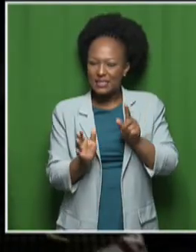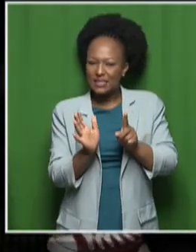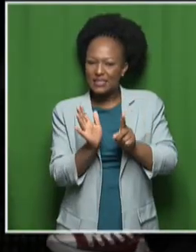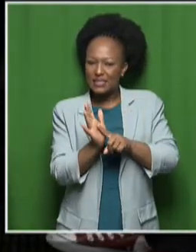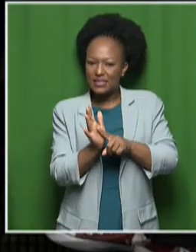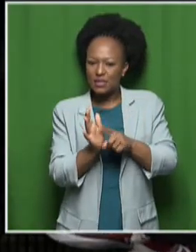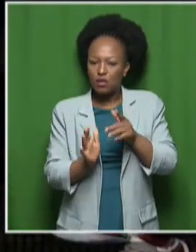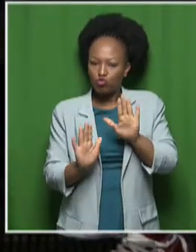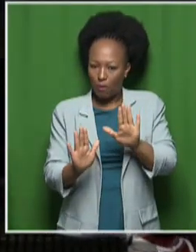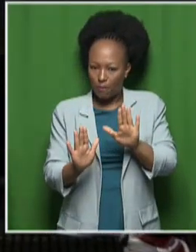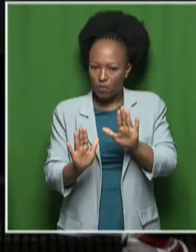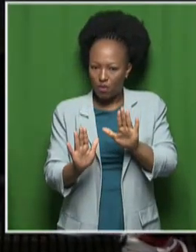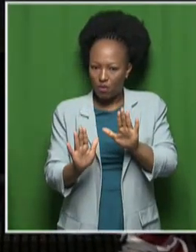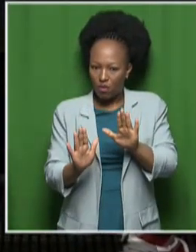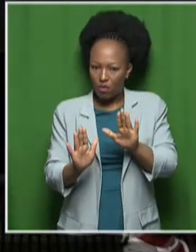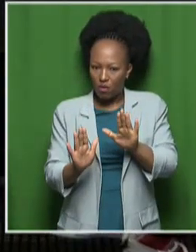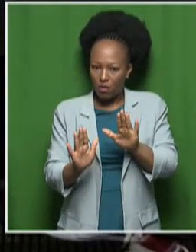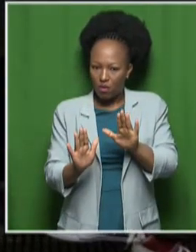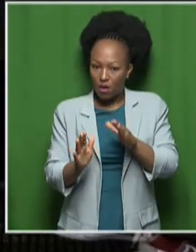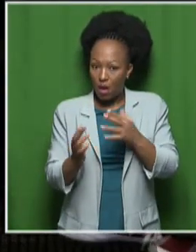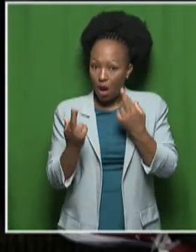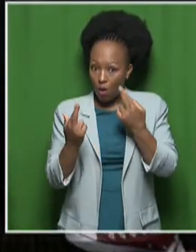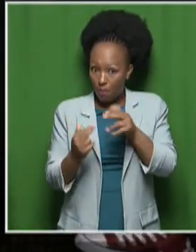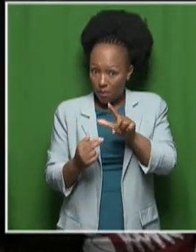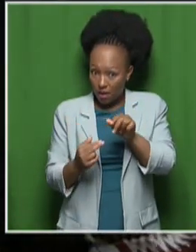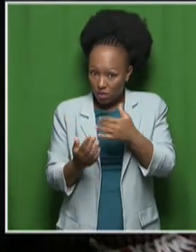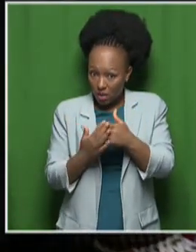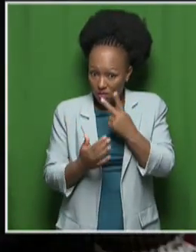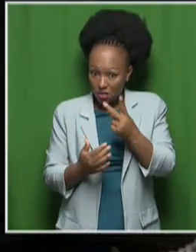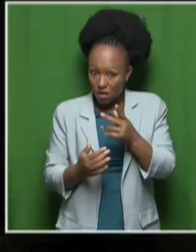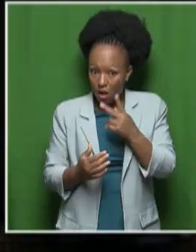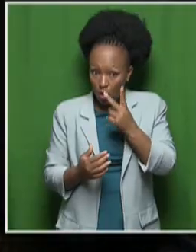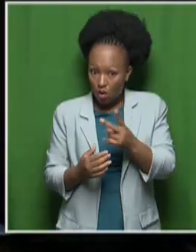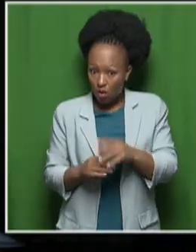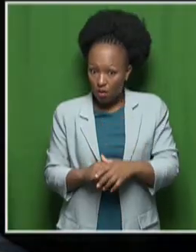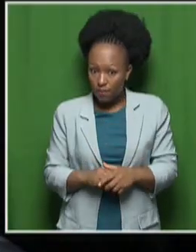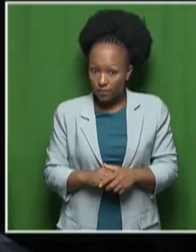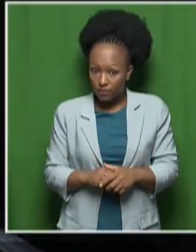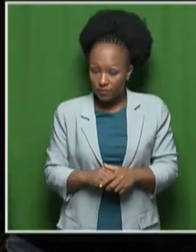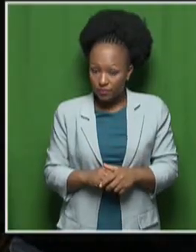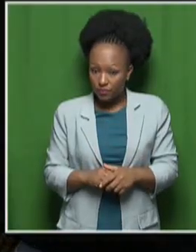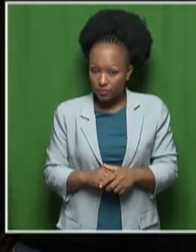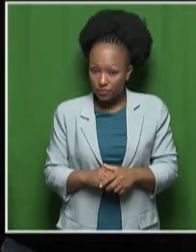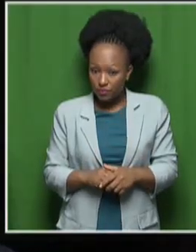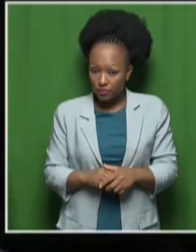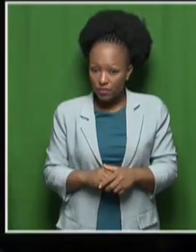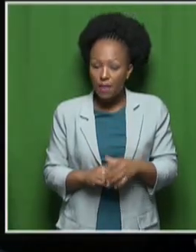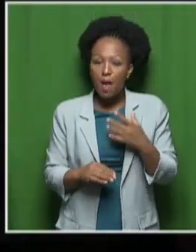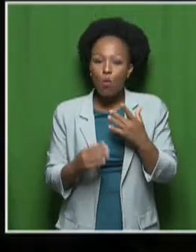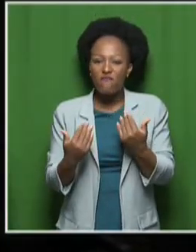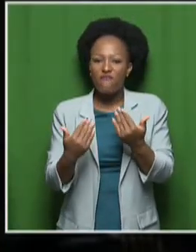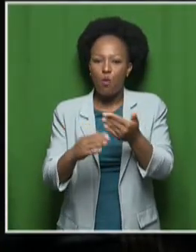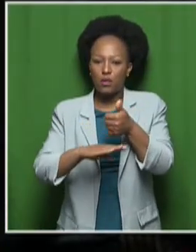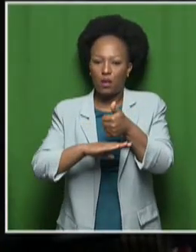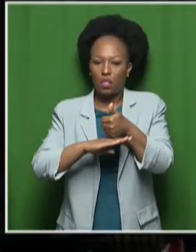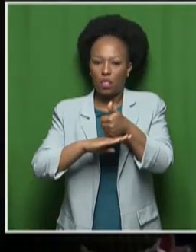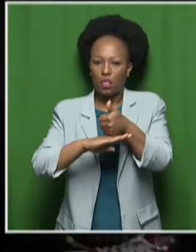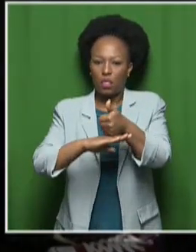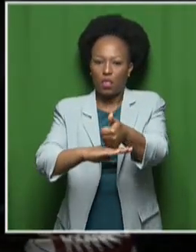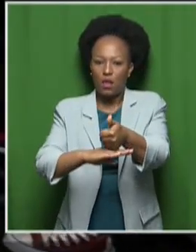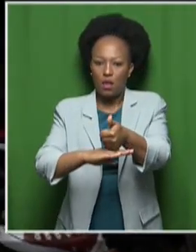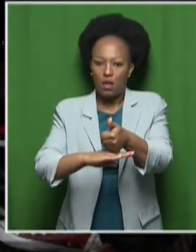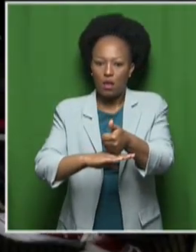stop. I hope you can see this, Leanne. Look at that. And then if I want to go forward, all I